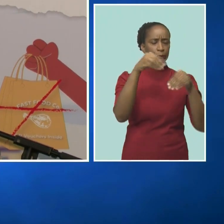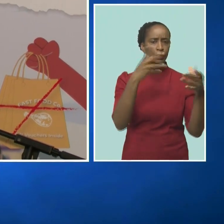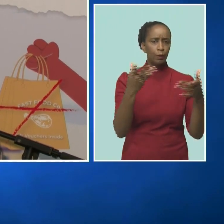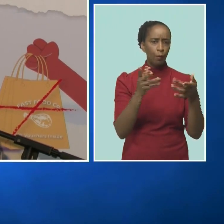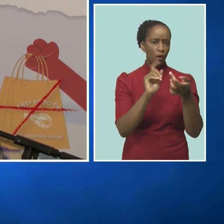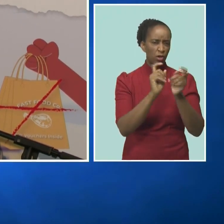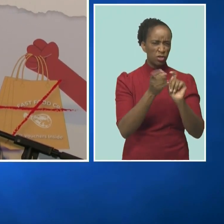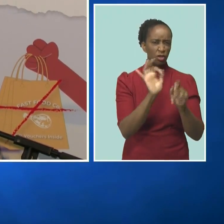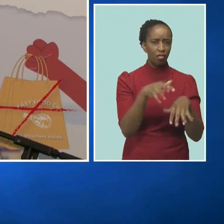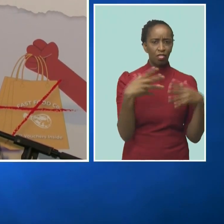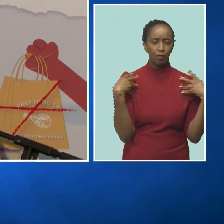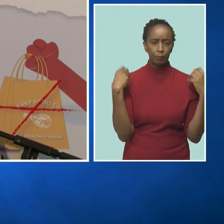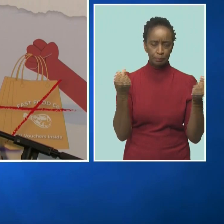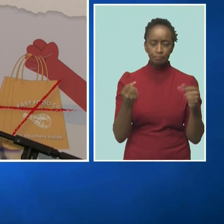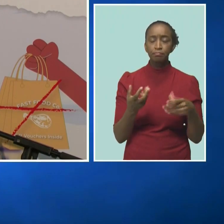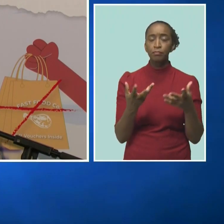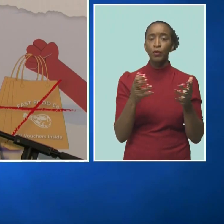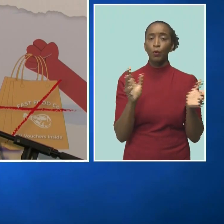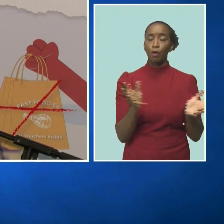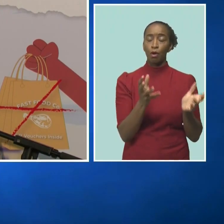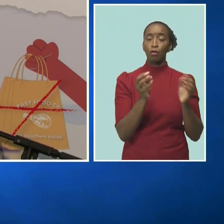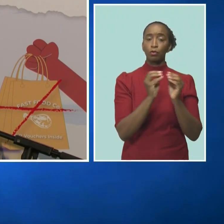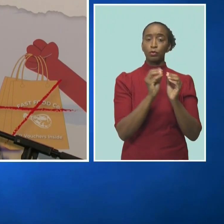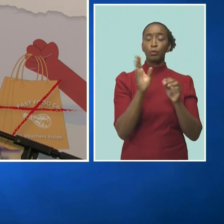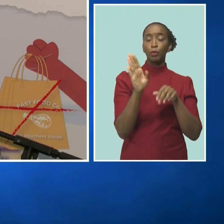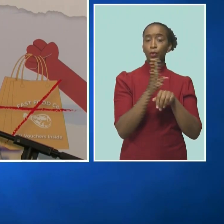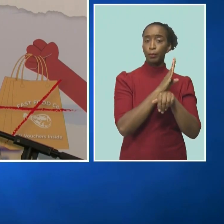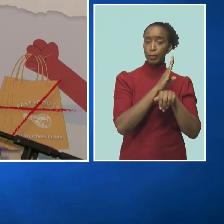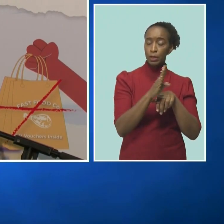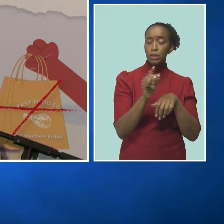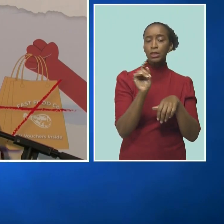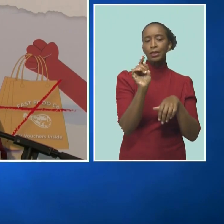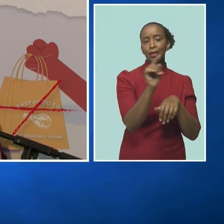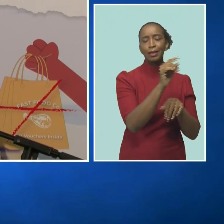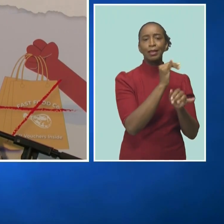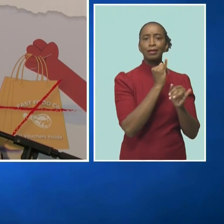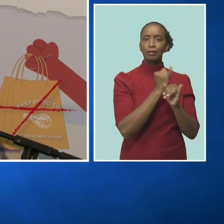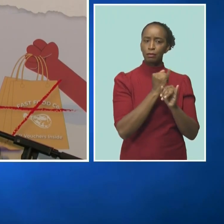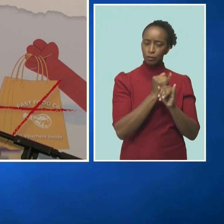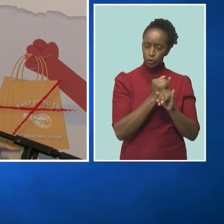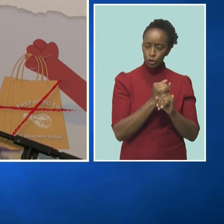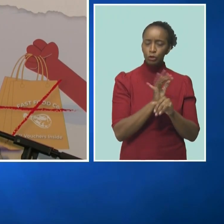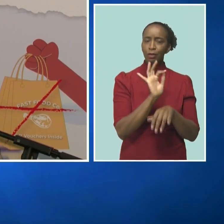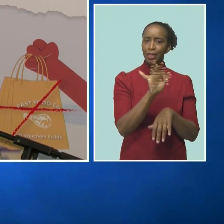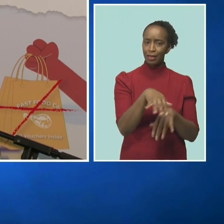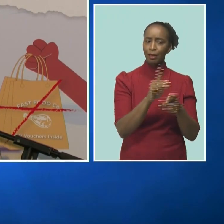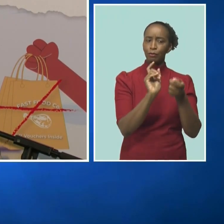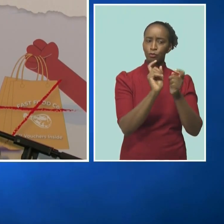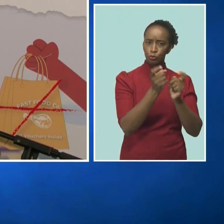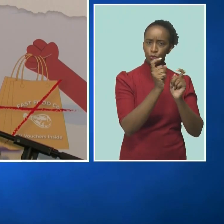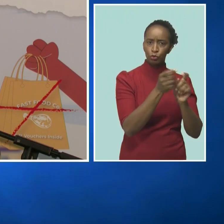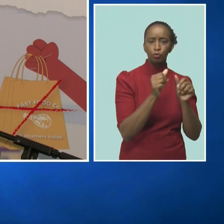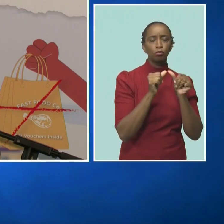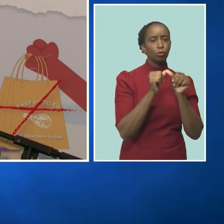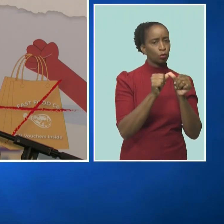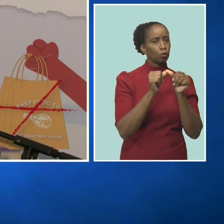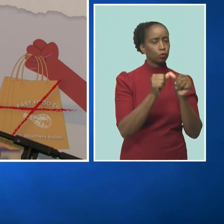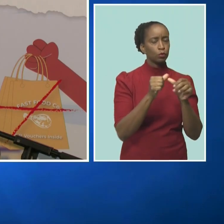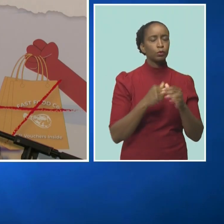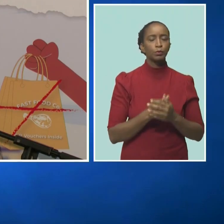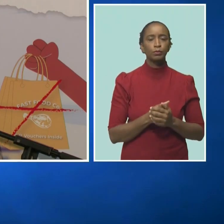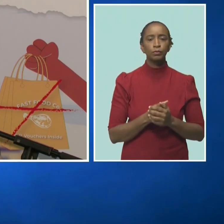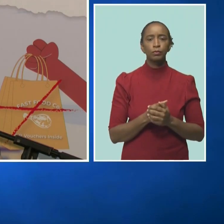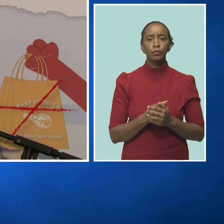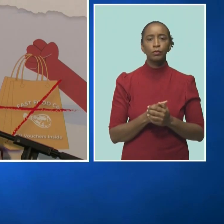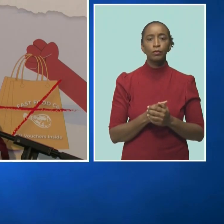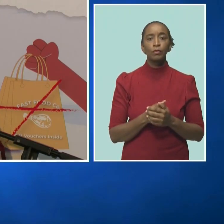to encourage more of our businesses in Barbados and more of our industry players to continue in that vein. But even as they do that,